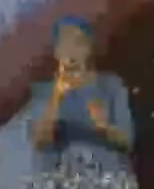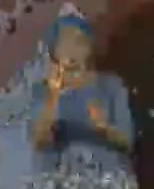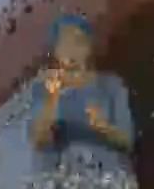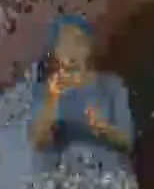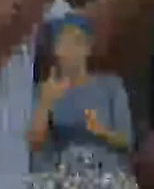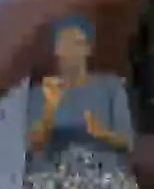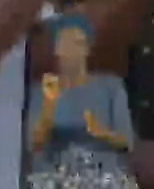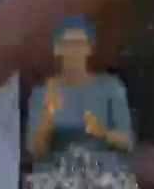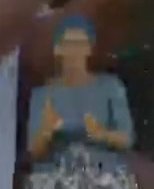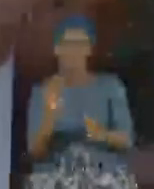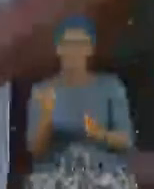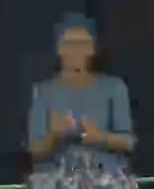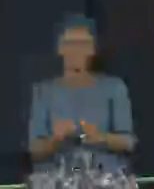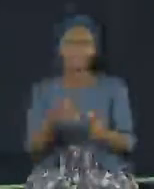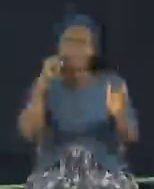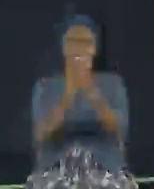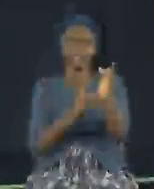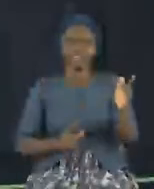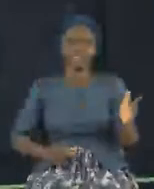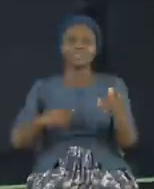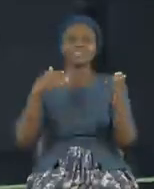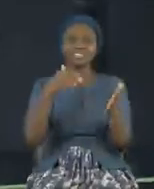Praise the Lord again.